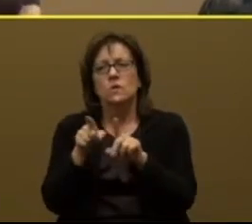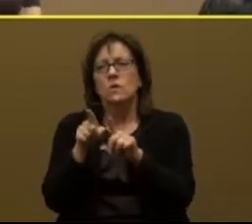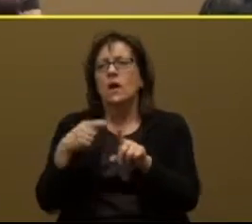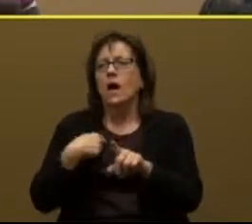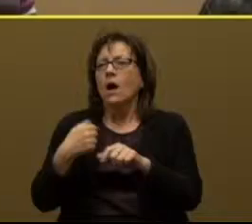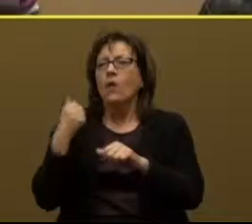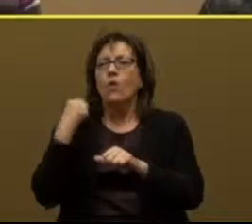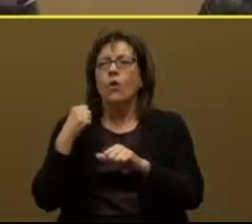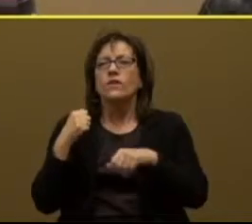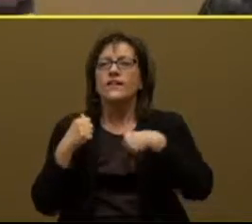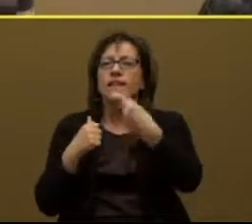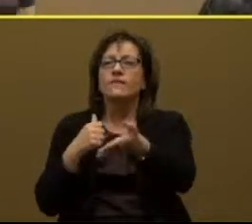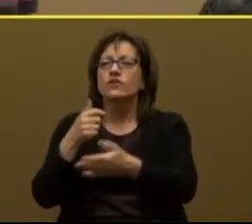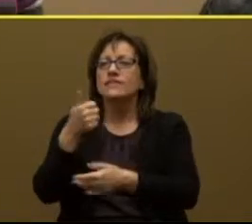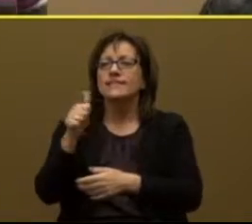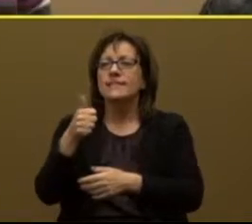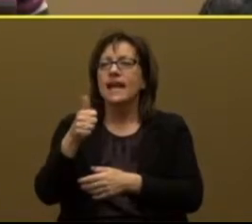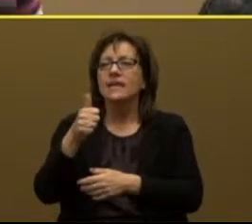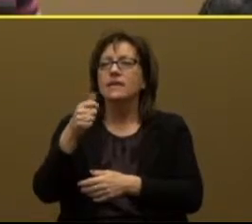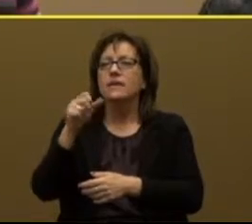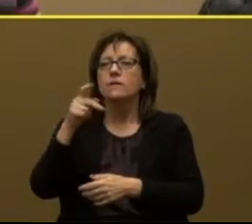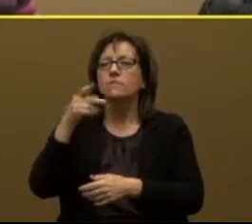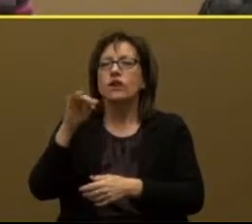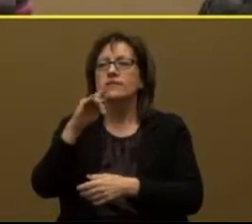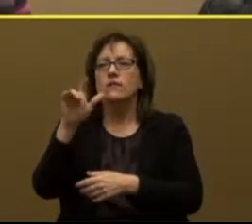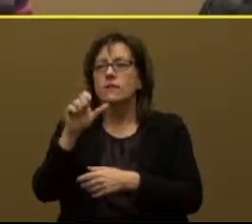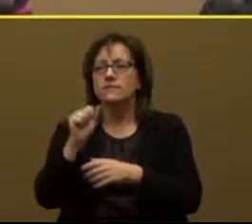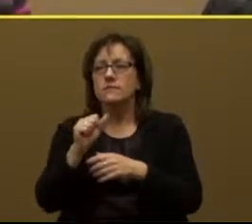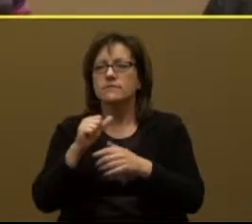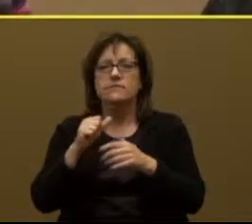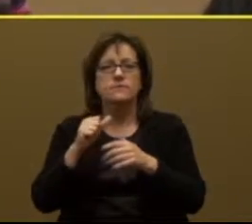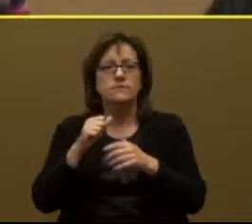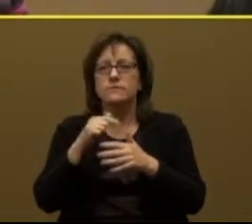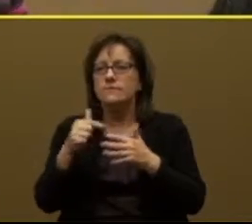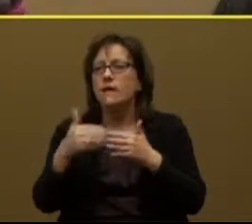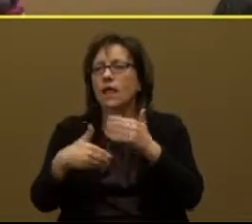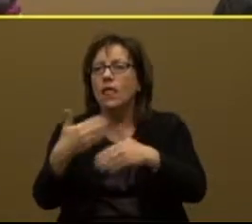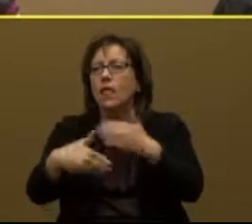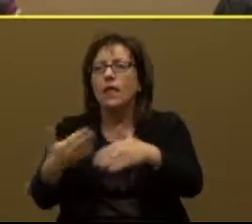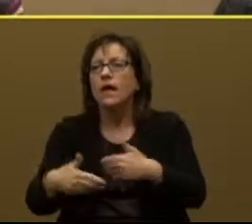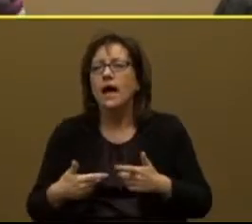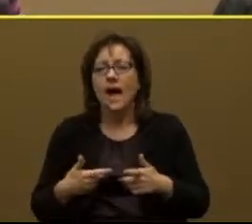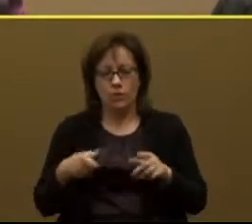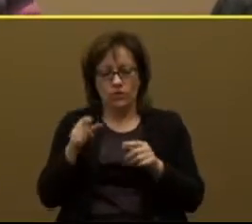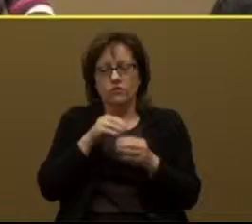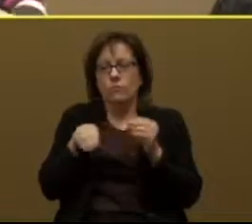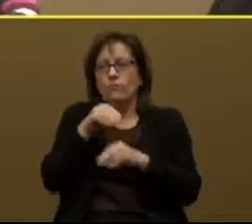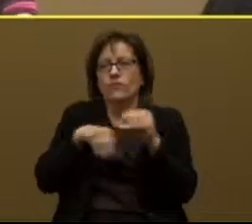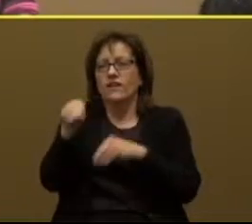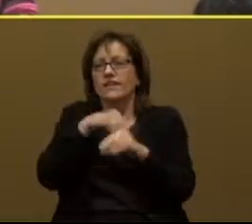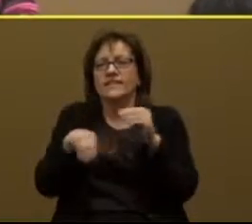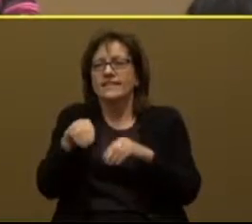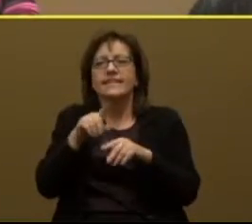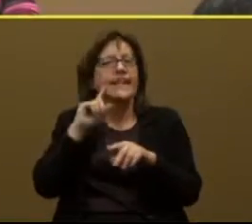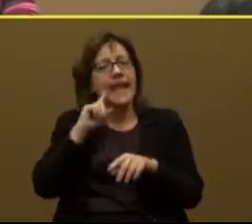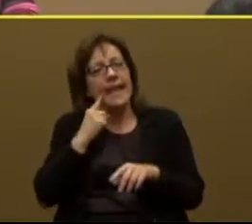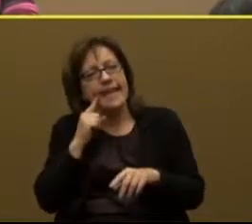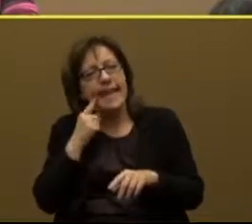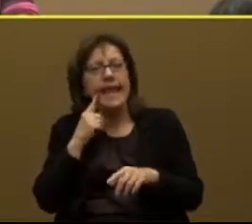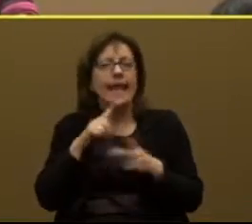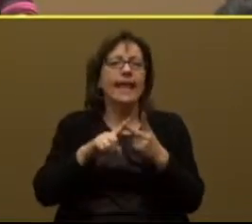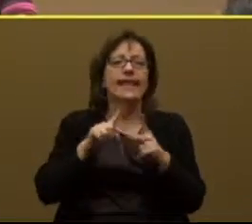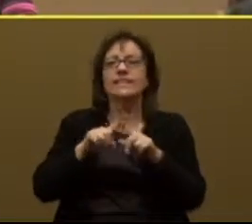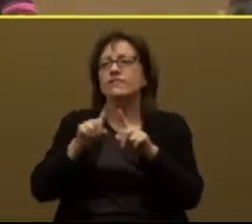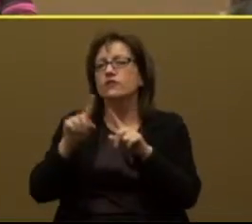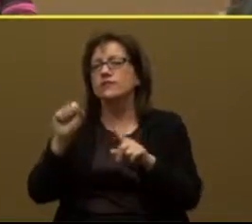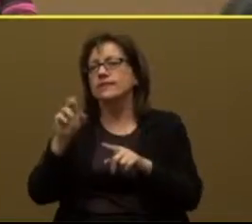10 pretzels in a row. I know she likes Skittles, so I'm going to intersperse a different picture,